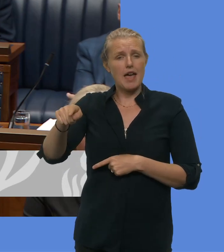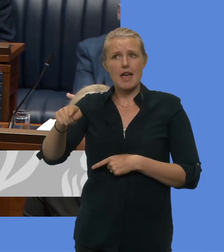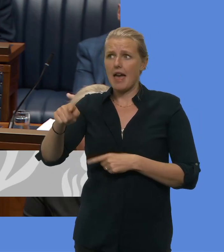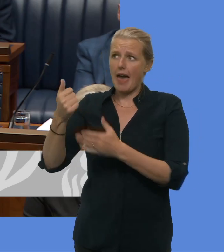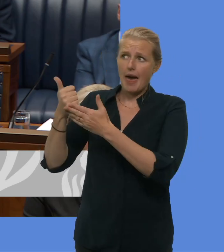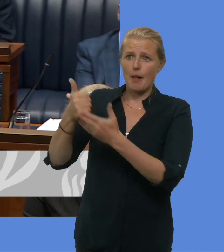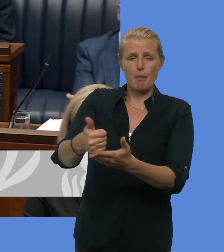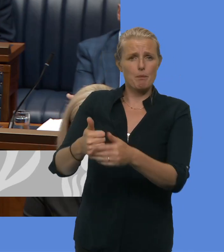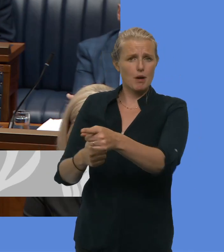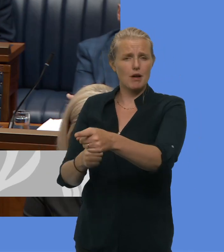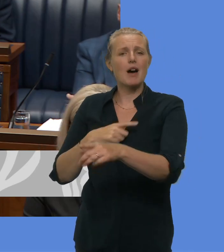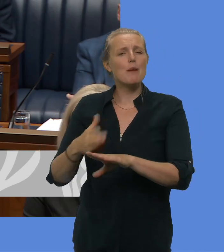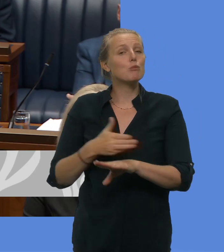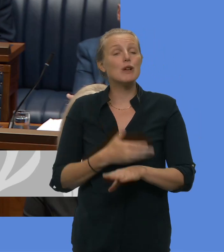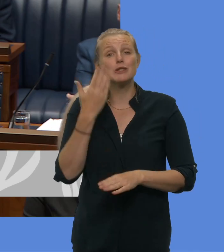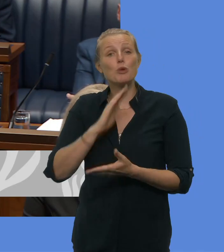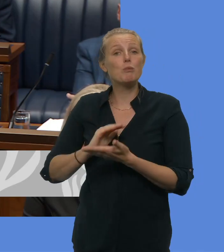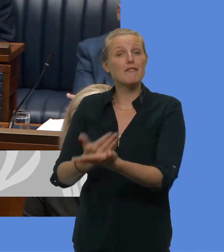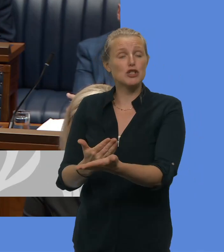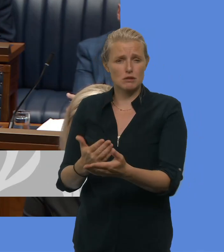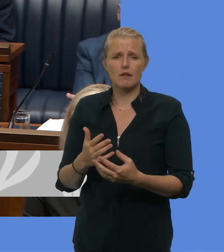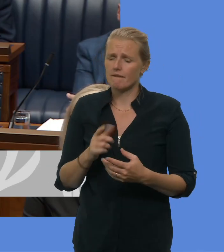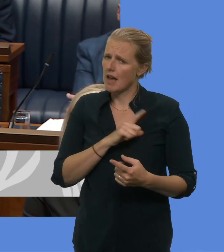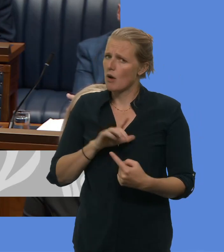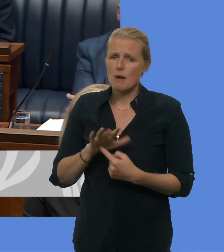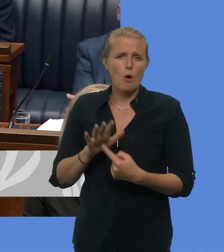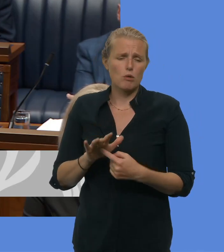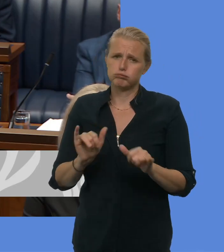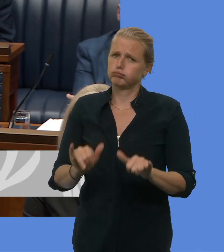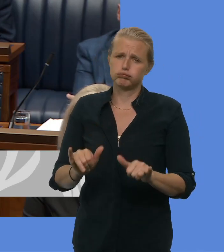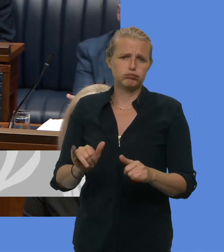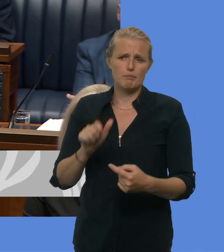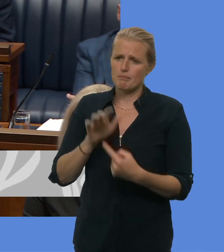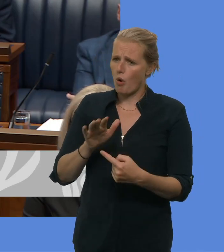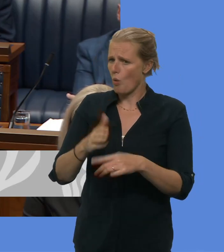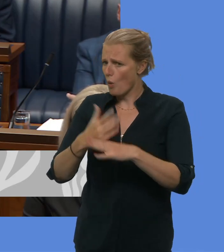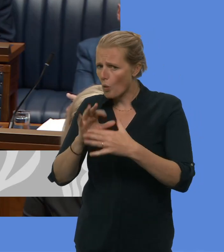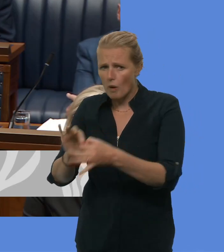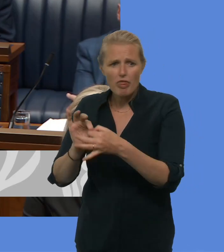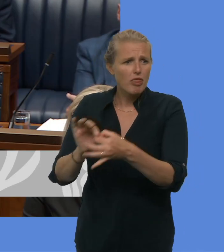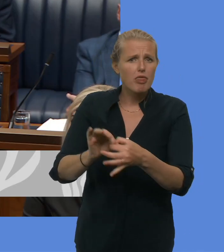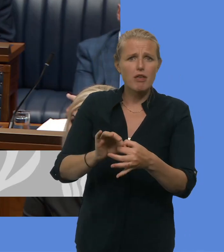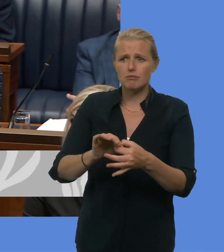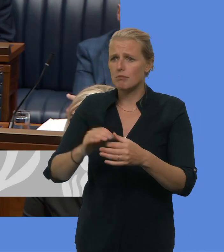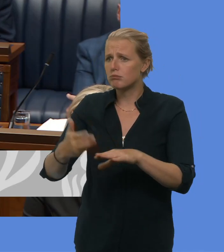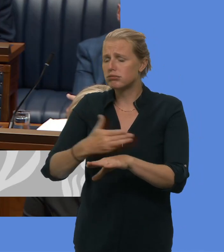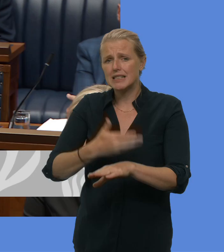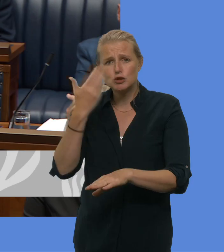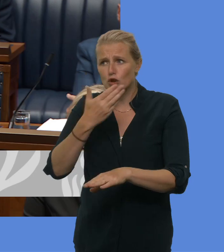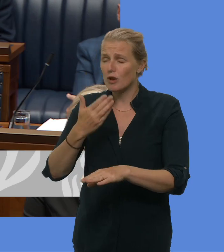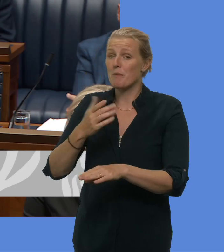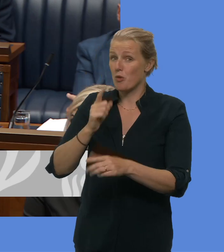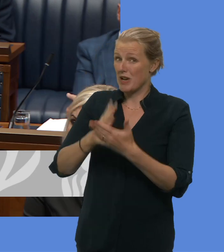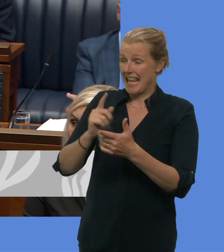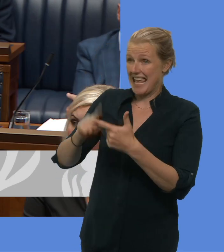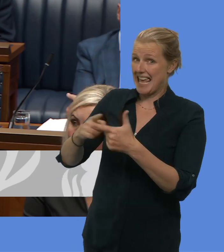because obviously preschool provision is important and working with the providers is an important role that the Education Authority has. So